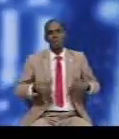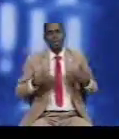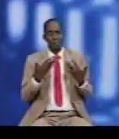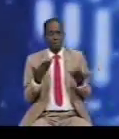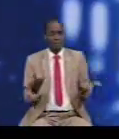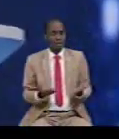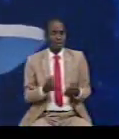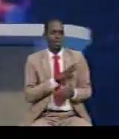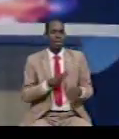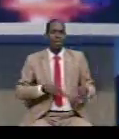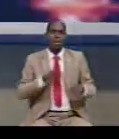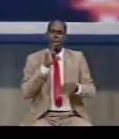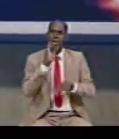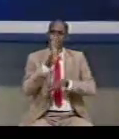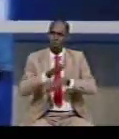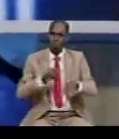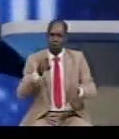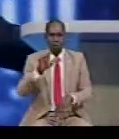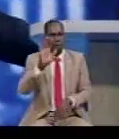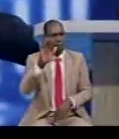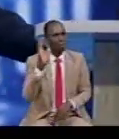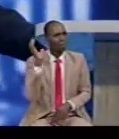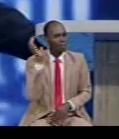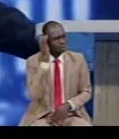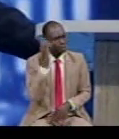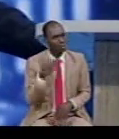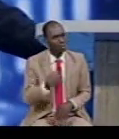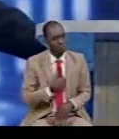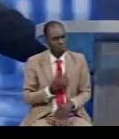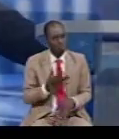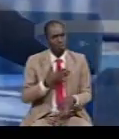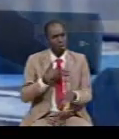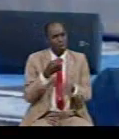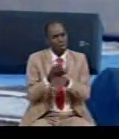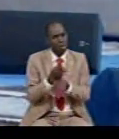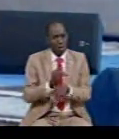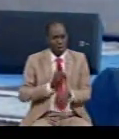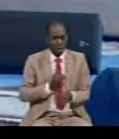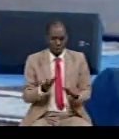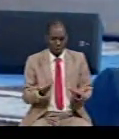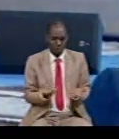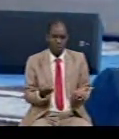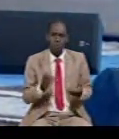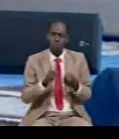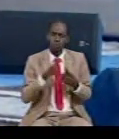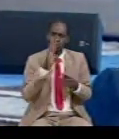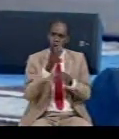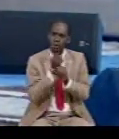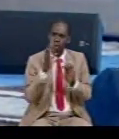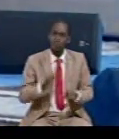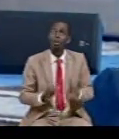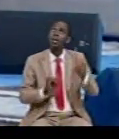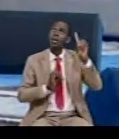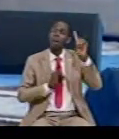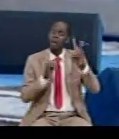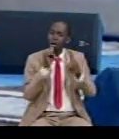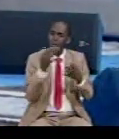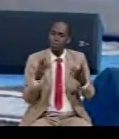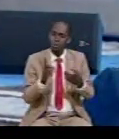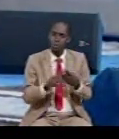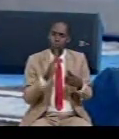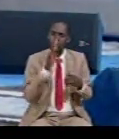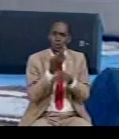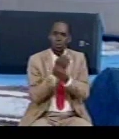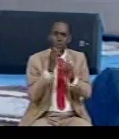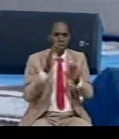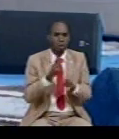calling you and he says, listen to my instruction. I'm here to be your savior. I'm here to be your redeemer. And you listen to that